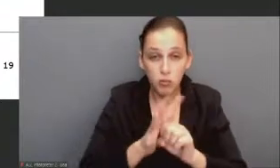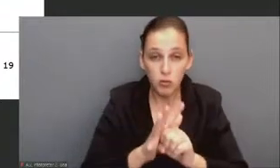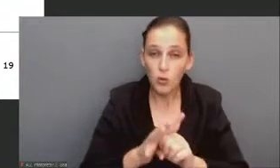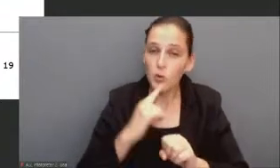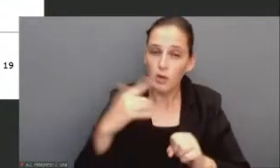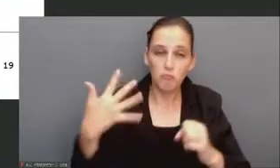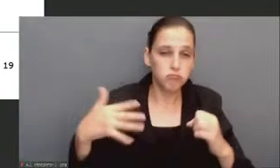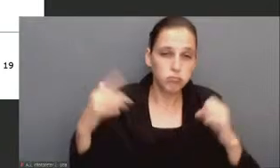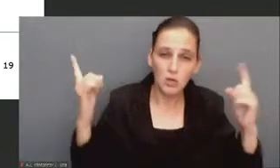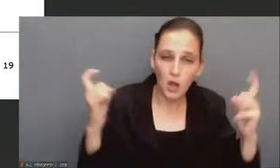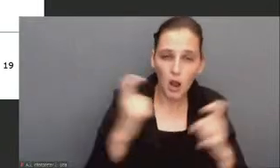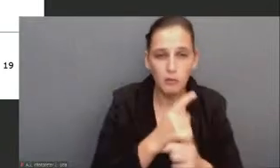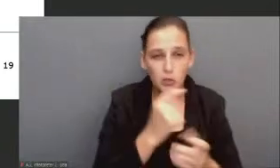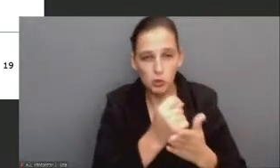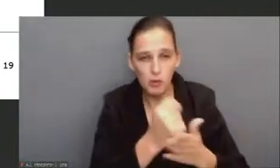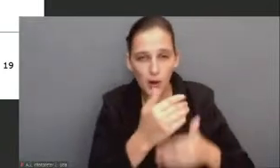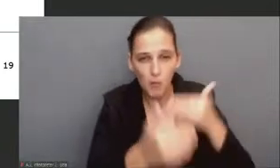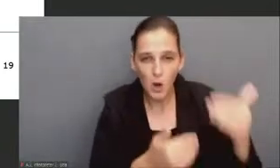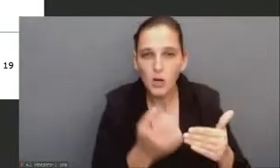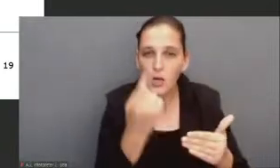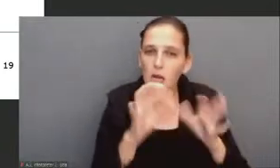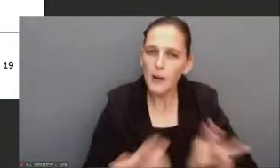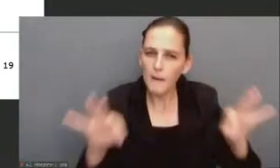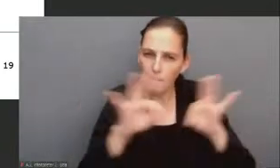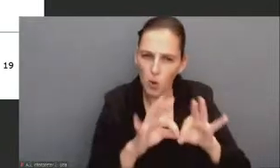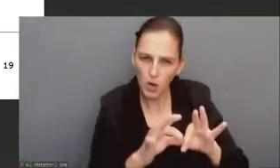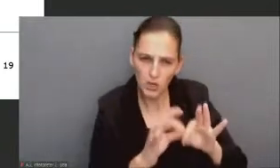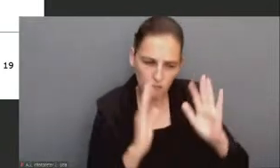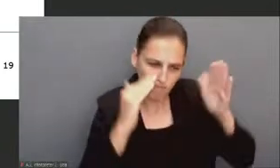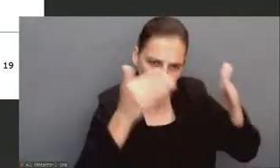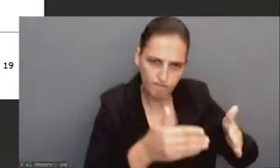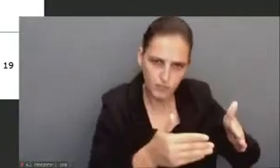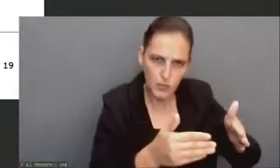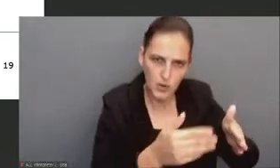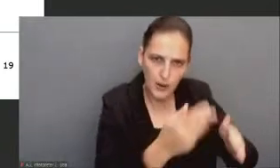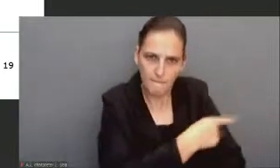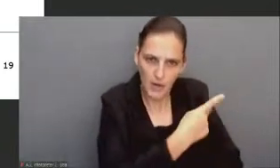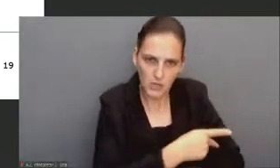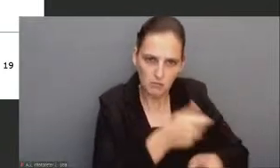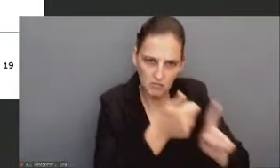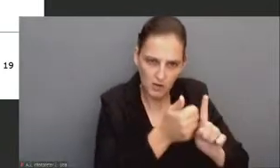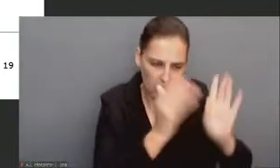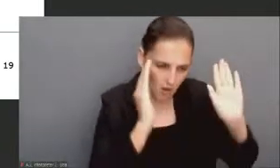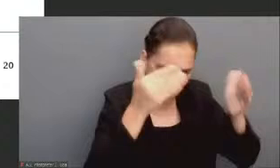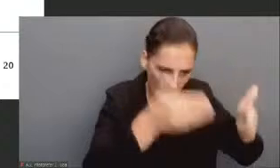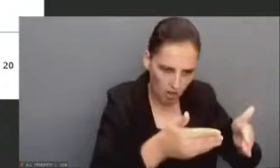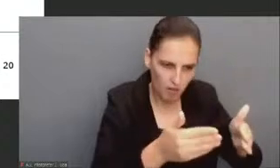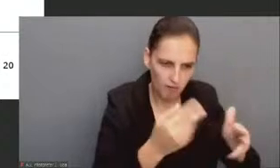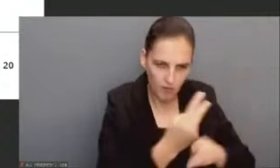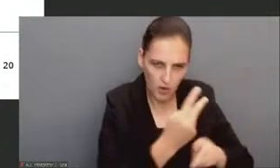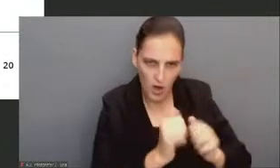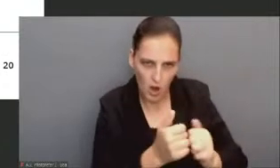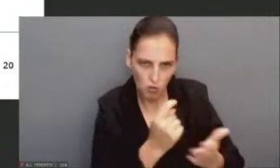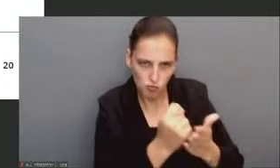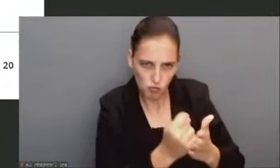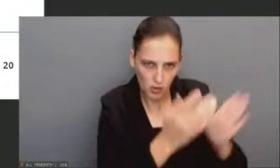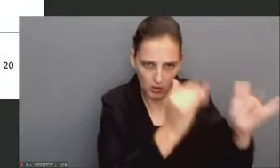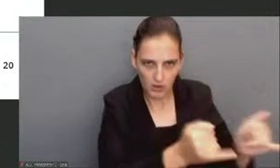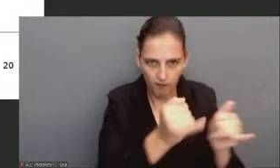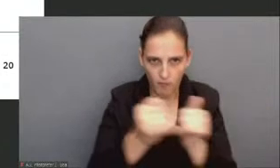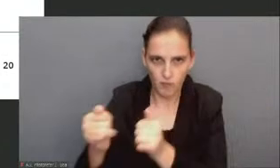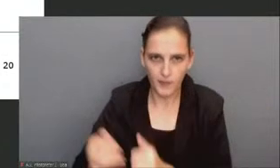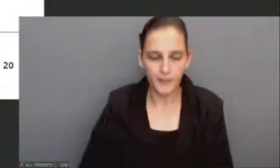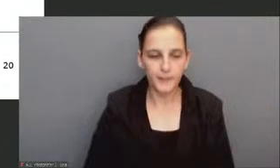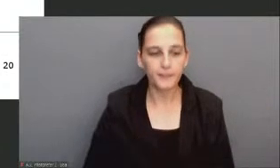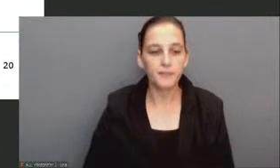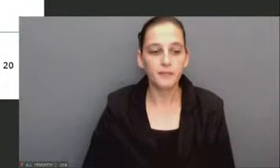It's important to take a patient-centered approach that allows for the appropriate care and coverage. Moving on to problem statement number 3.